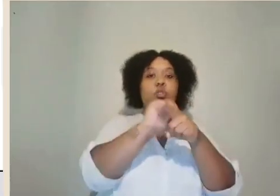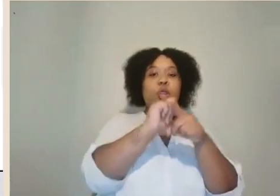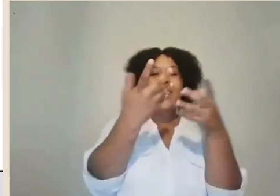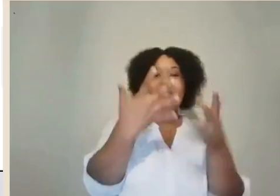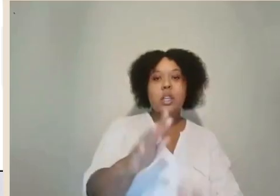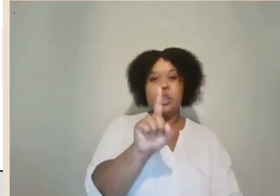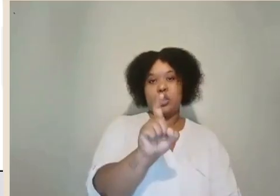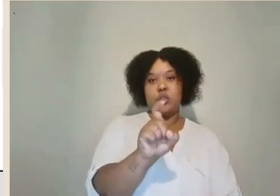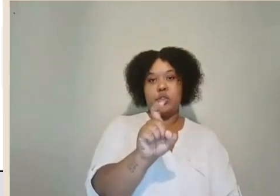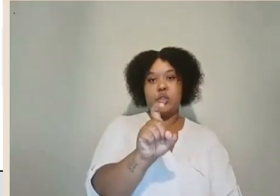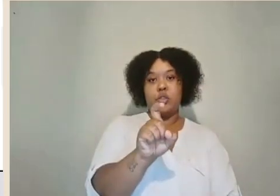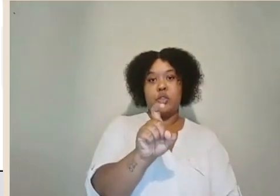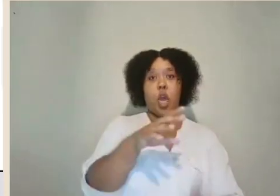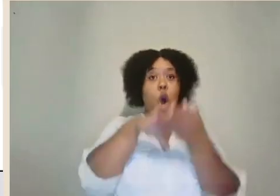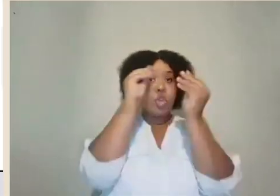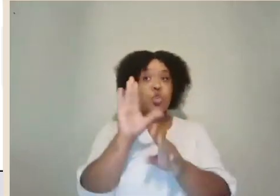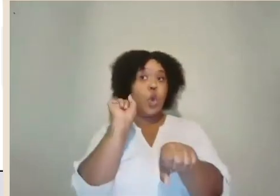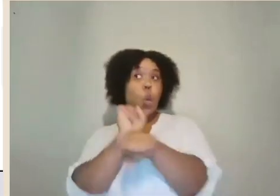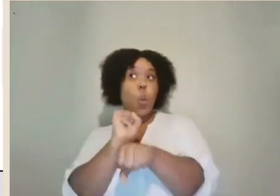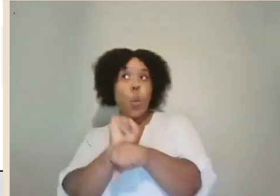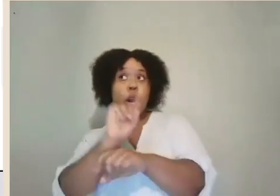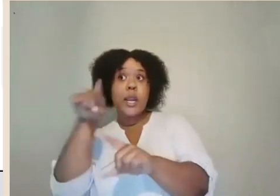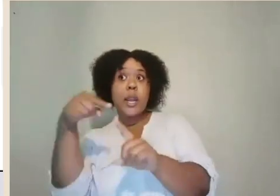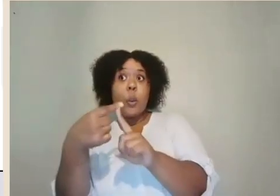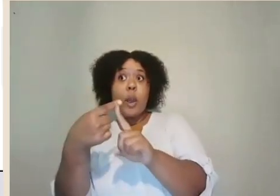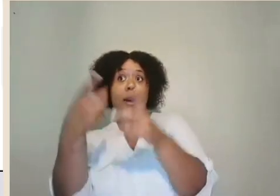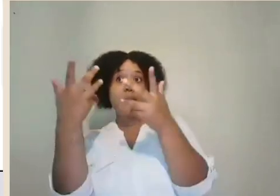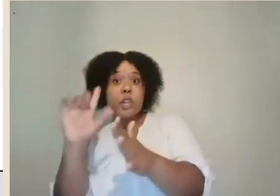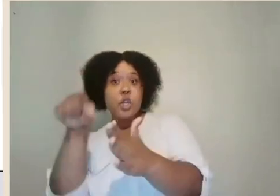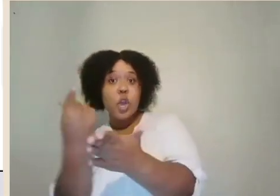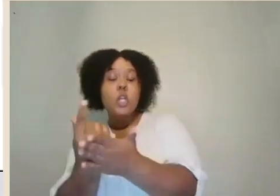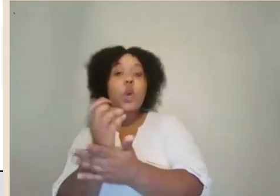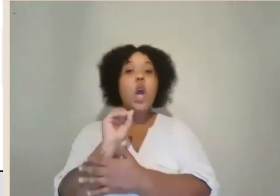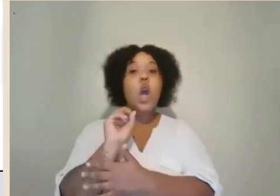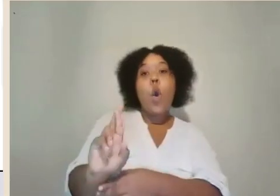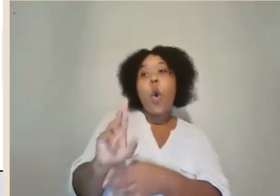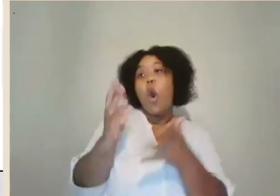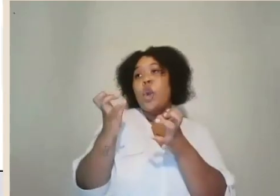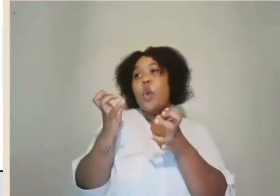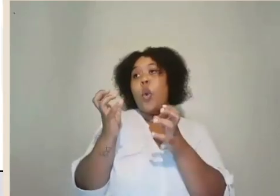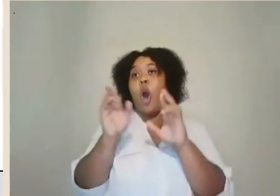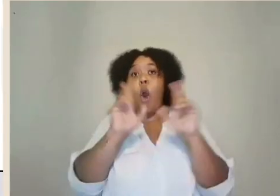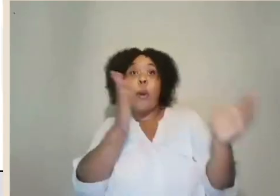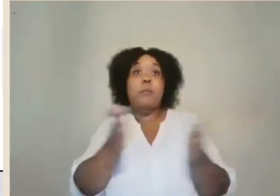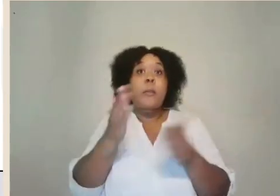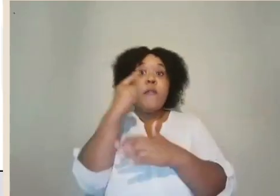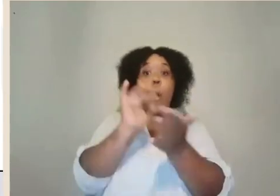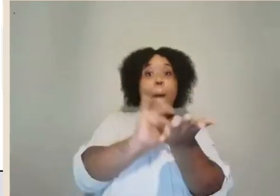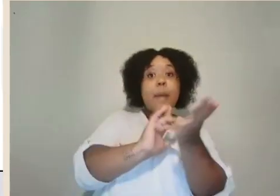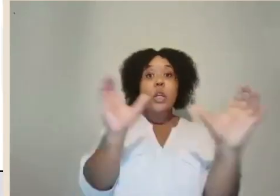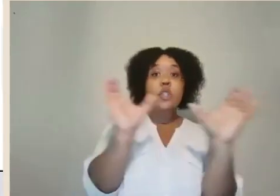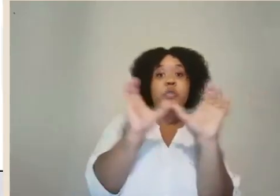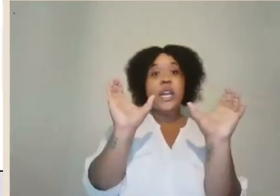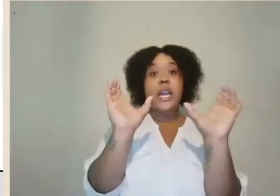completed? Are they working after they're finishing? Do you want them to prepare for medical certification after they finish? That's